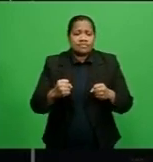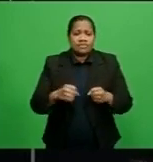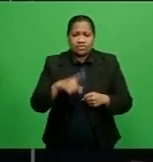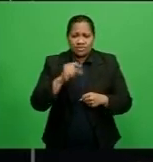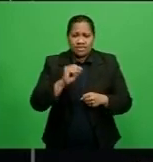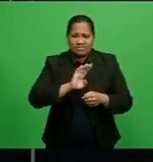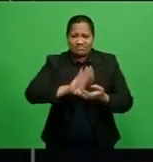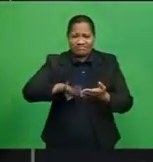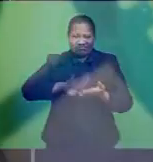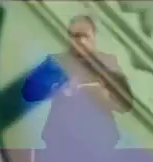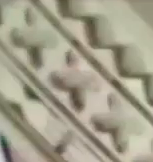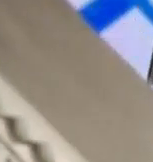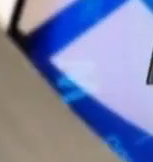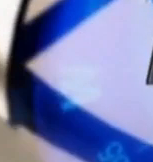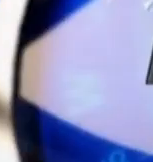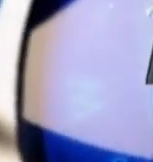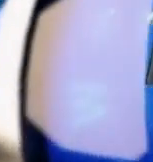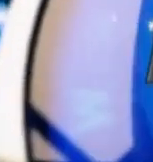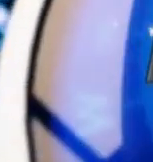agents?